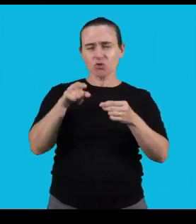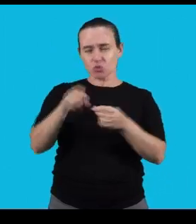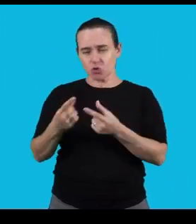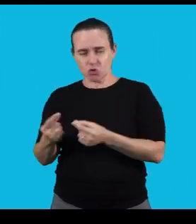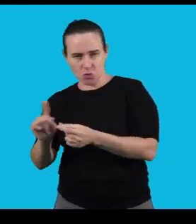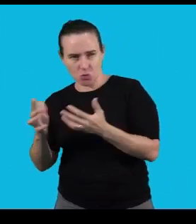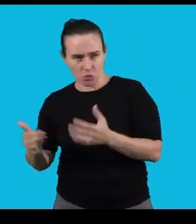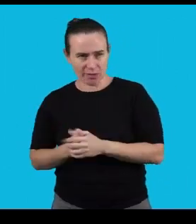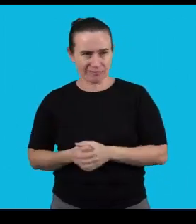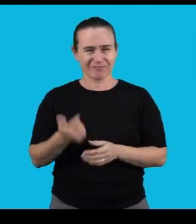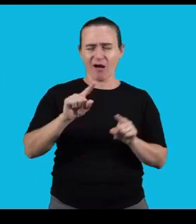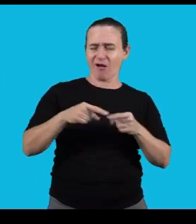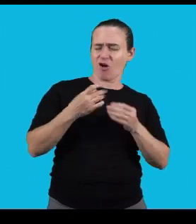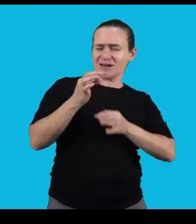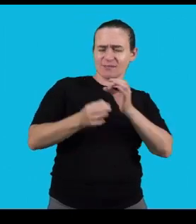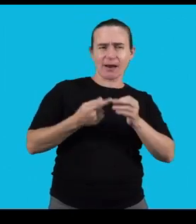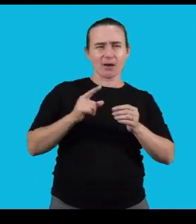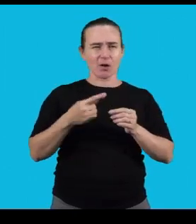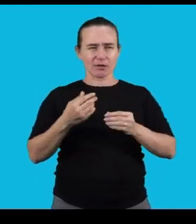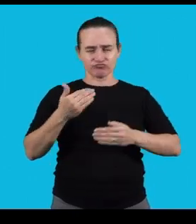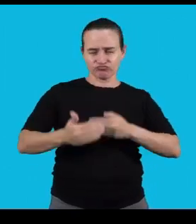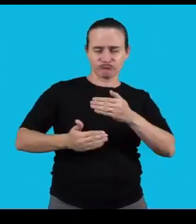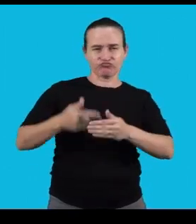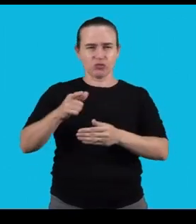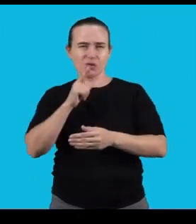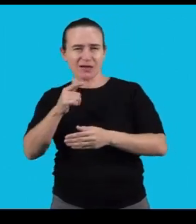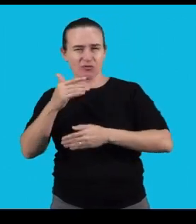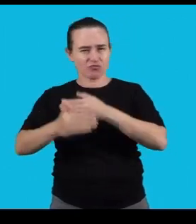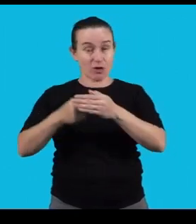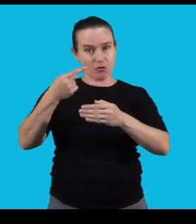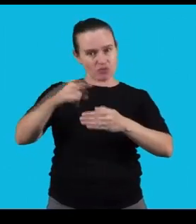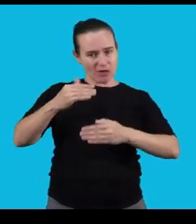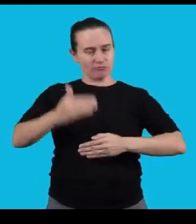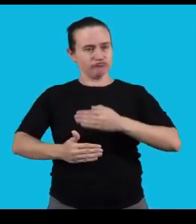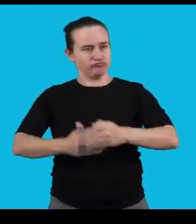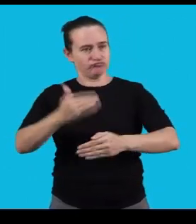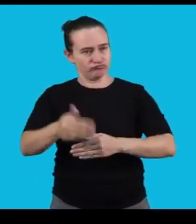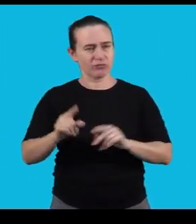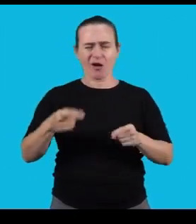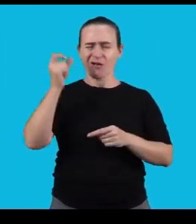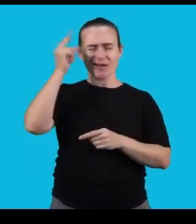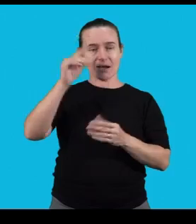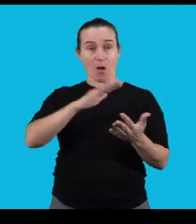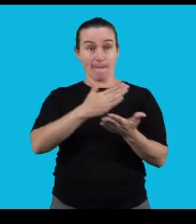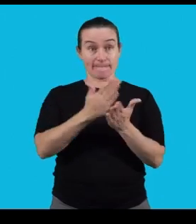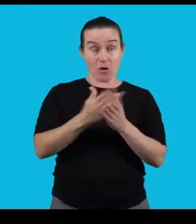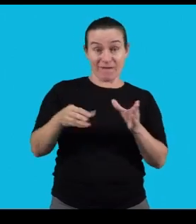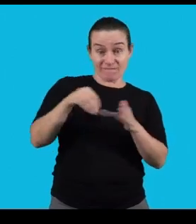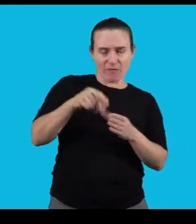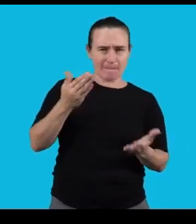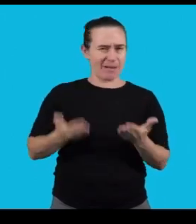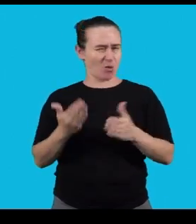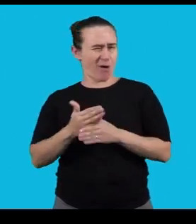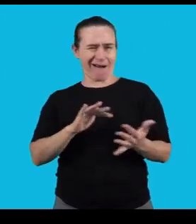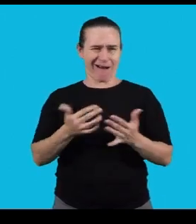of the ear are related to their functions, cannot explain the steps of hearing process in the correct order, do not understand how the